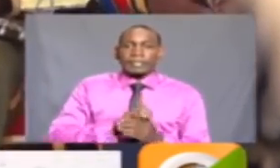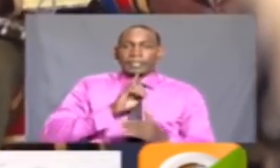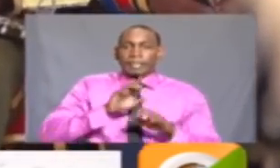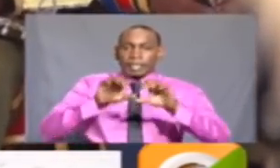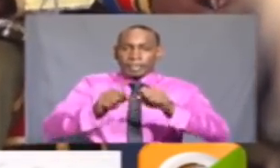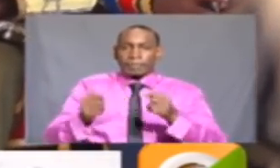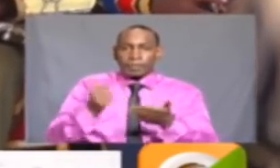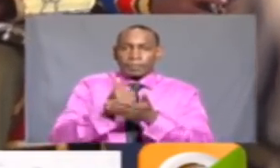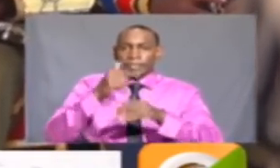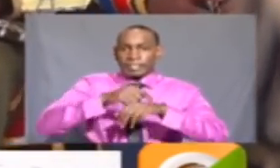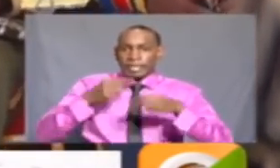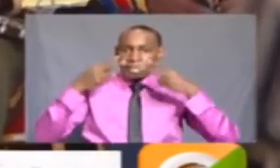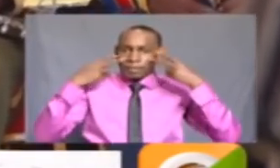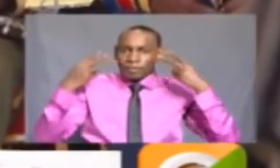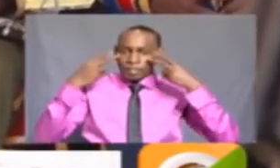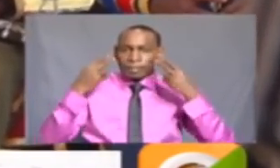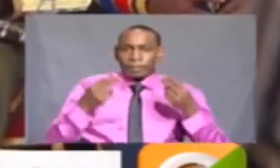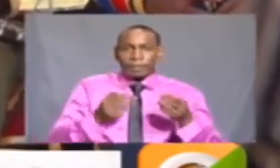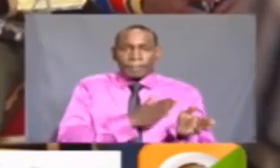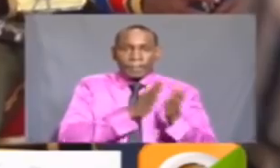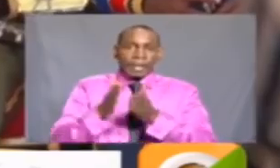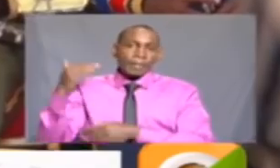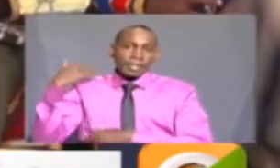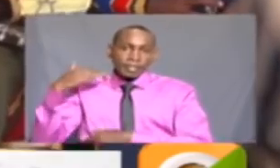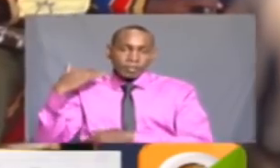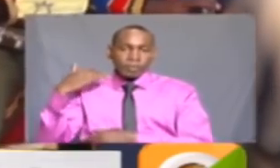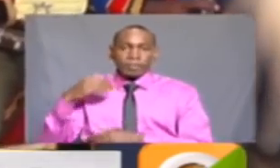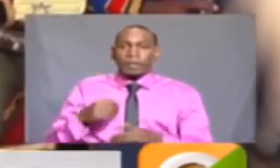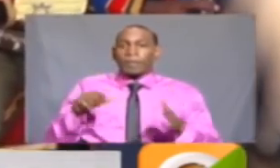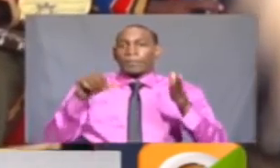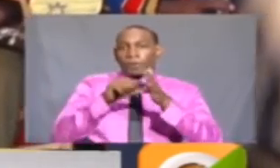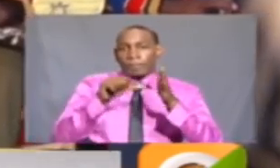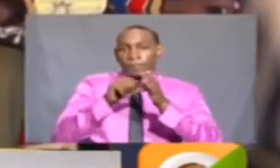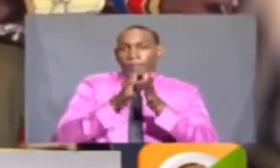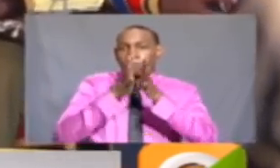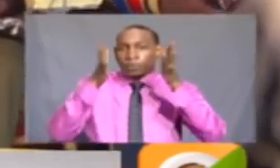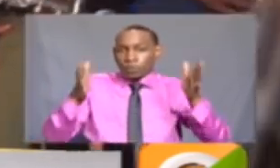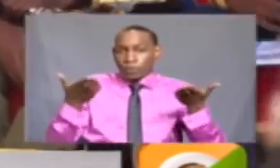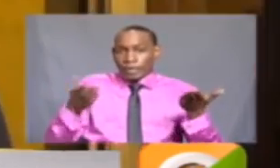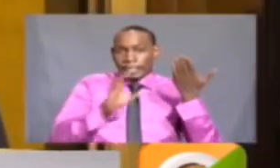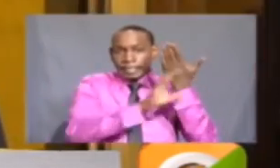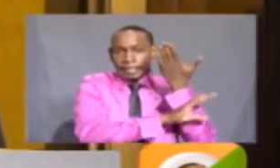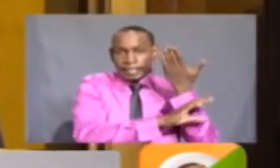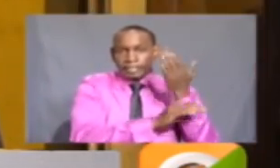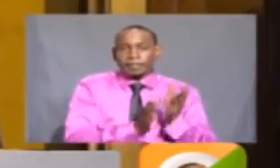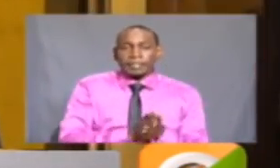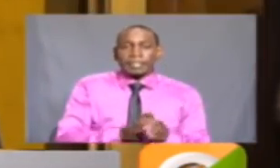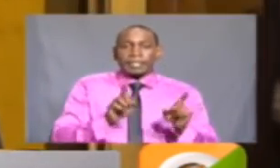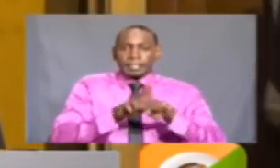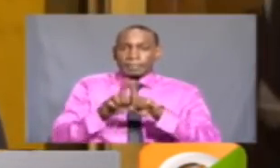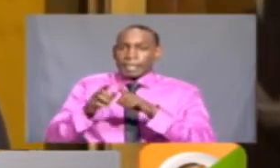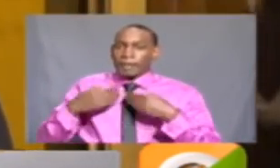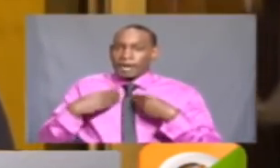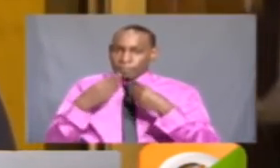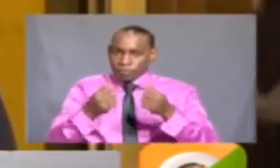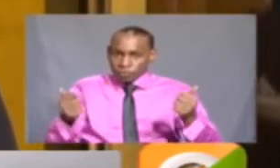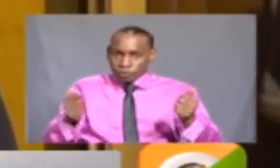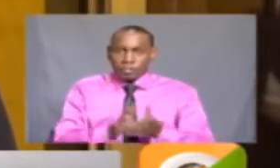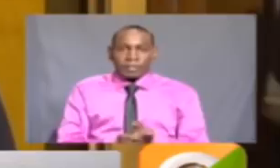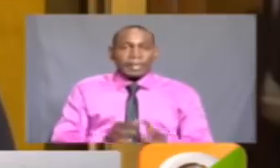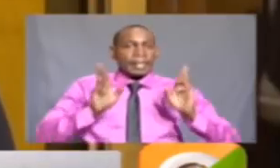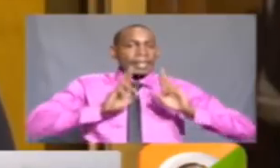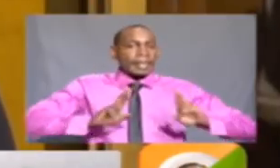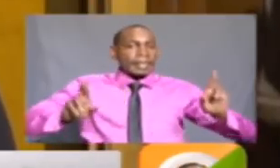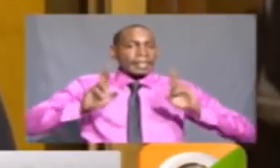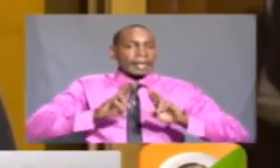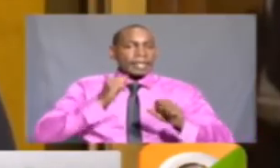when terrorism and organized crime remain a reality in the country, and he has a brush for that. I'm ready to work with all